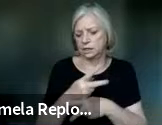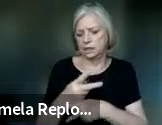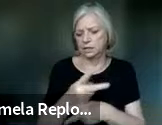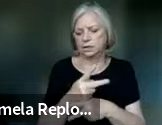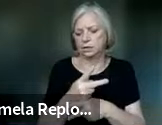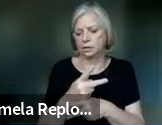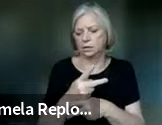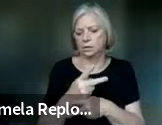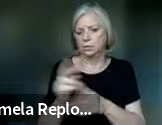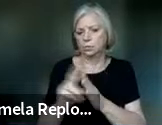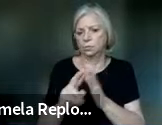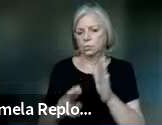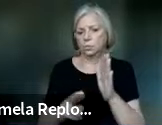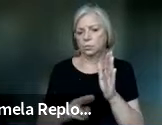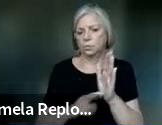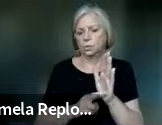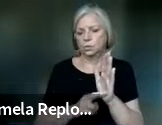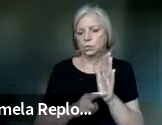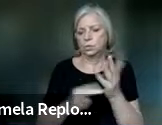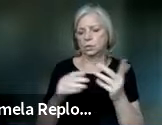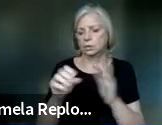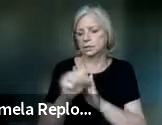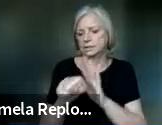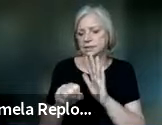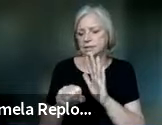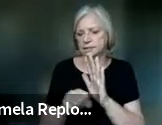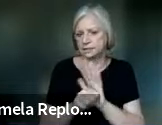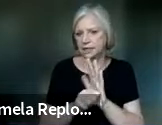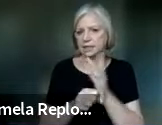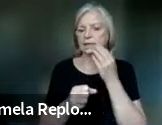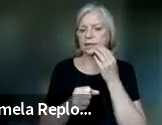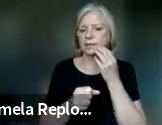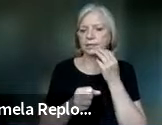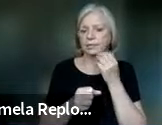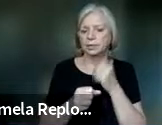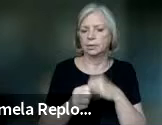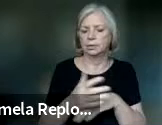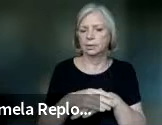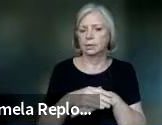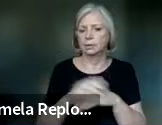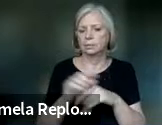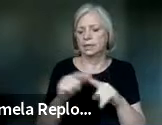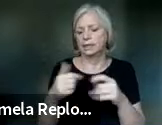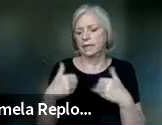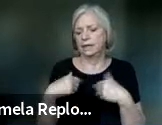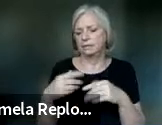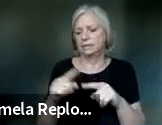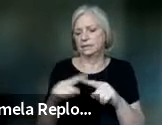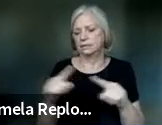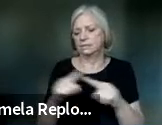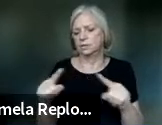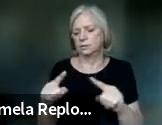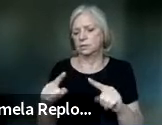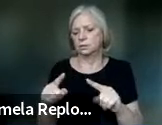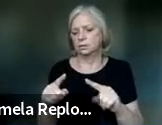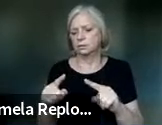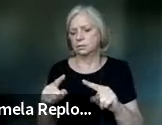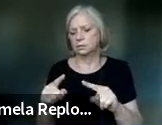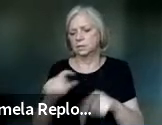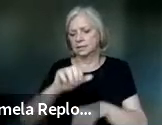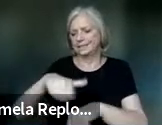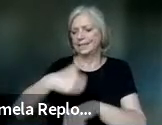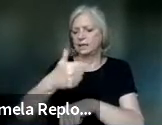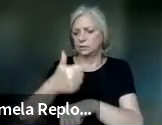aerosol transmitted disease standards, not these ETS regulations, different standards. So I would refer people to those